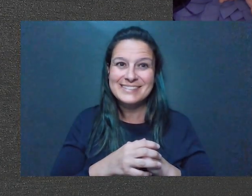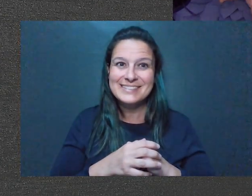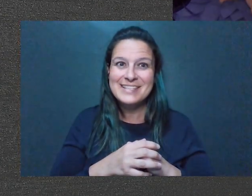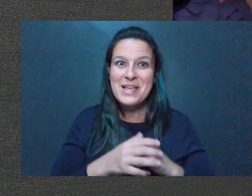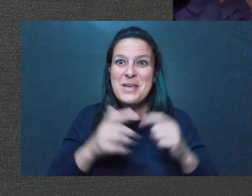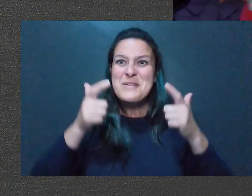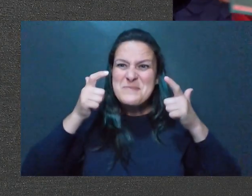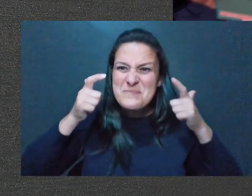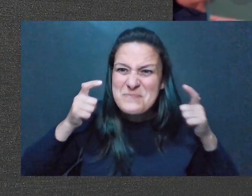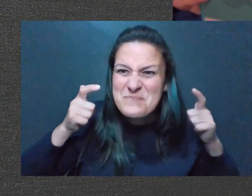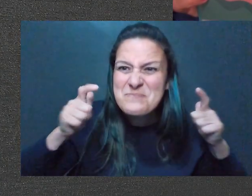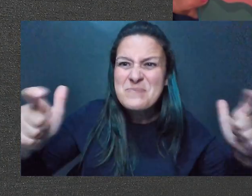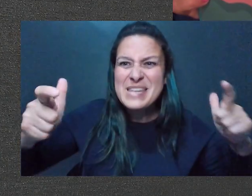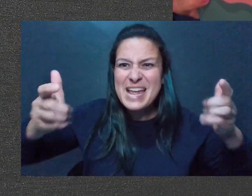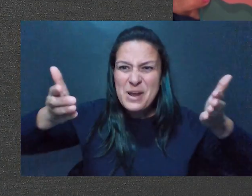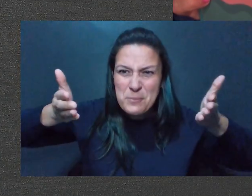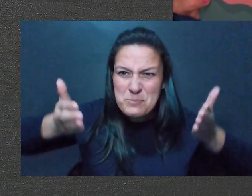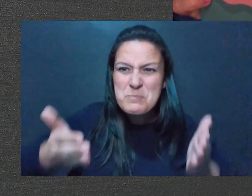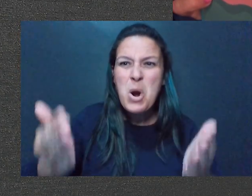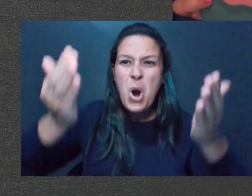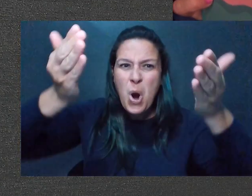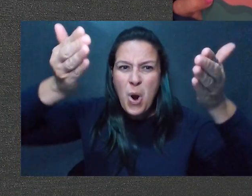a bigger boat.